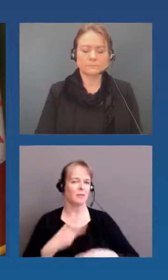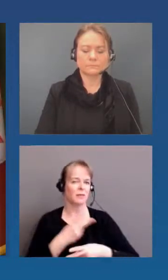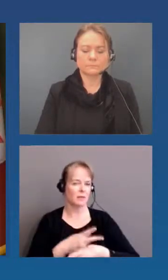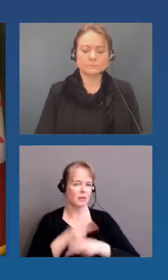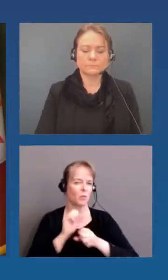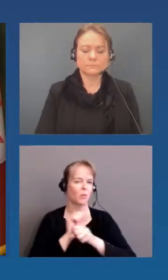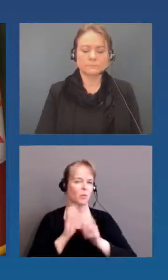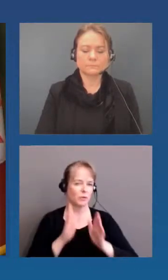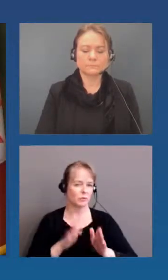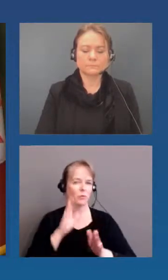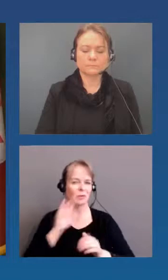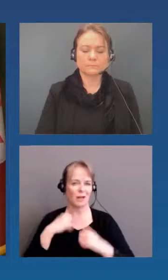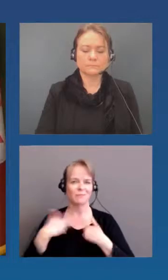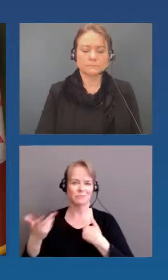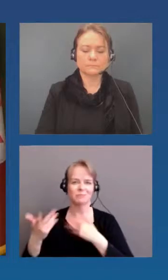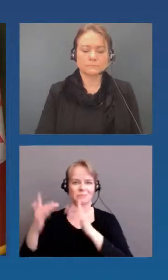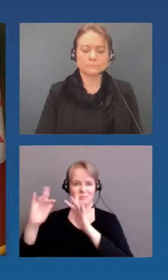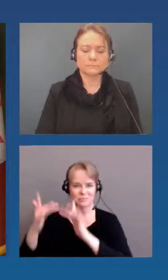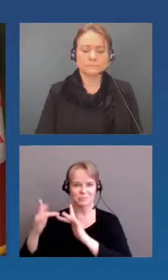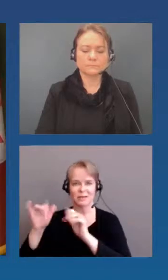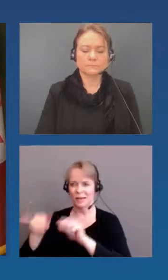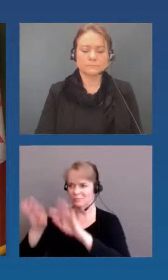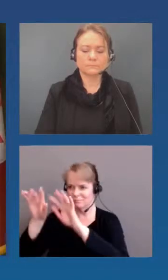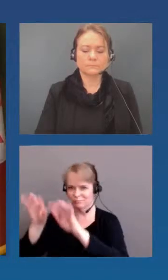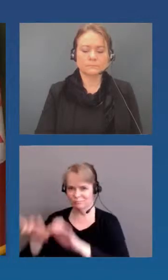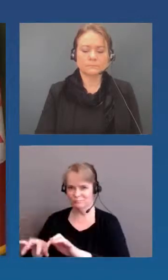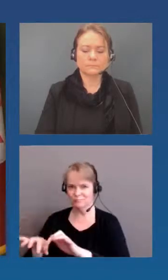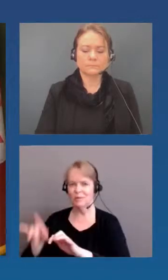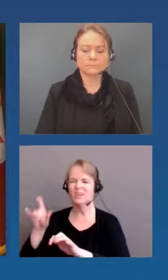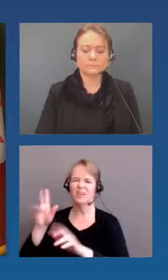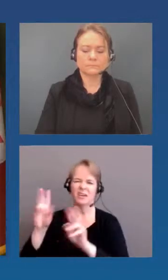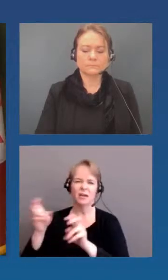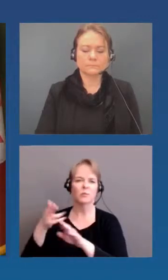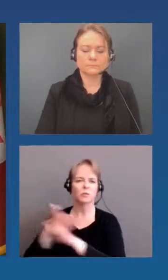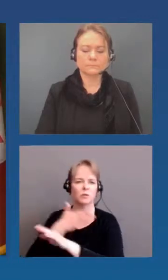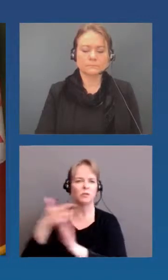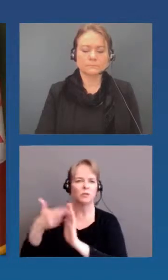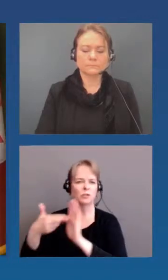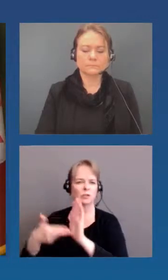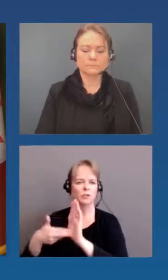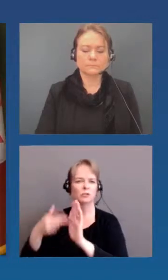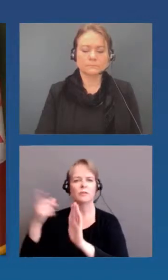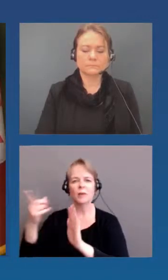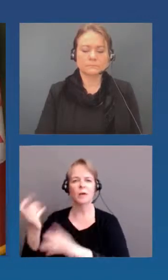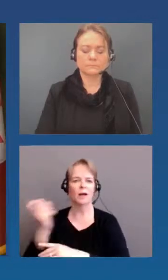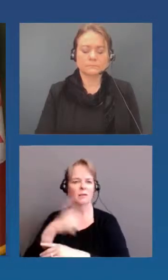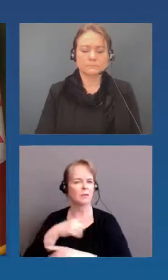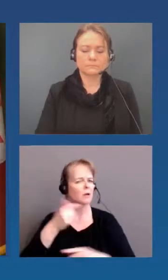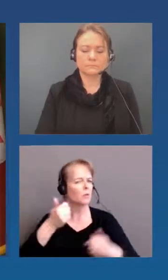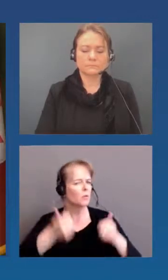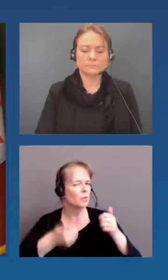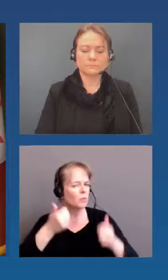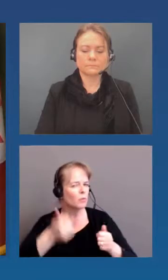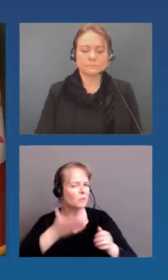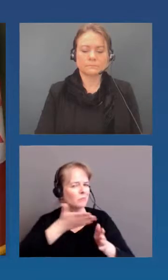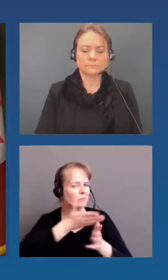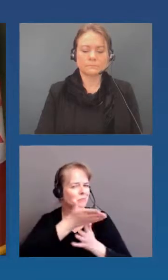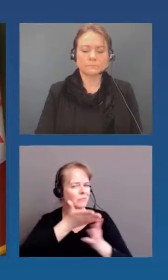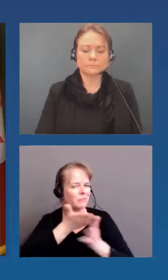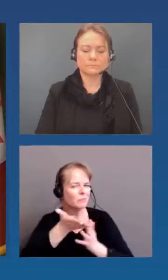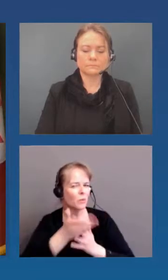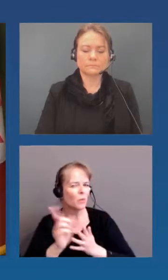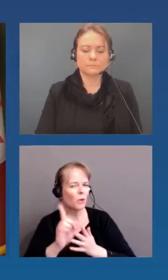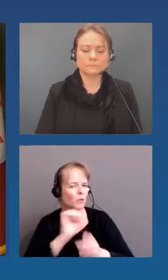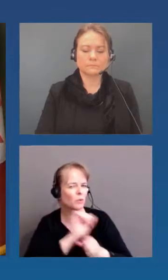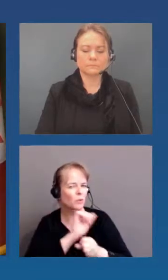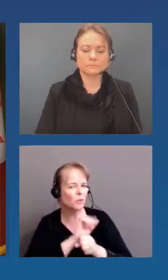obviously the pre-registration is going to be asking them, what sector of the healthcare team that